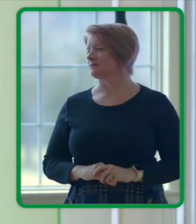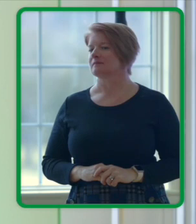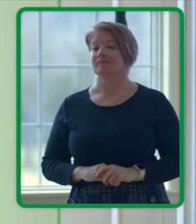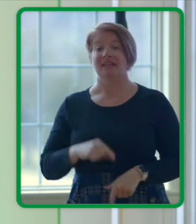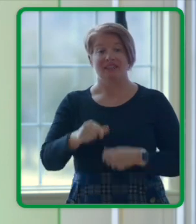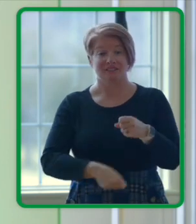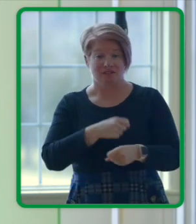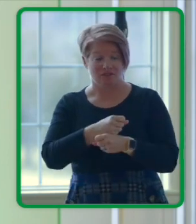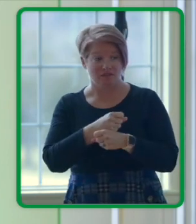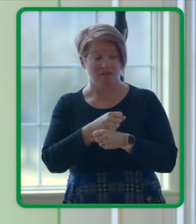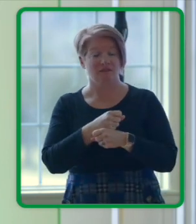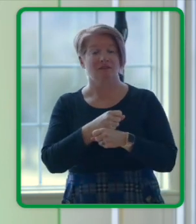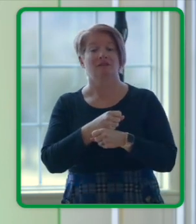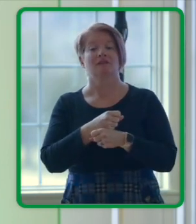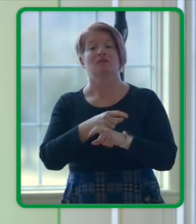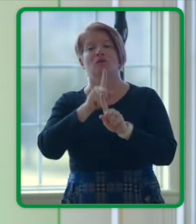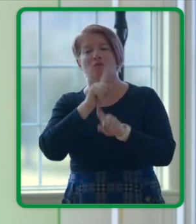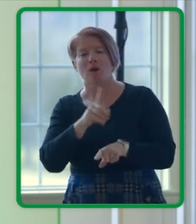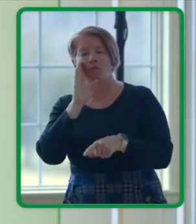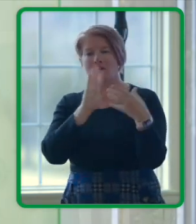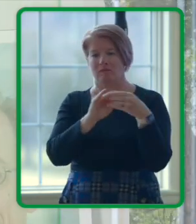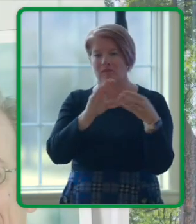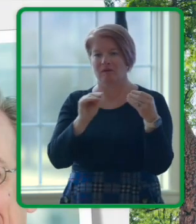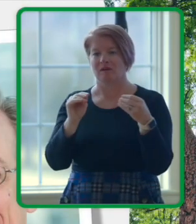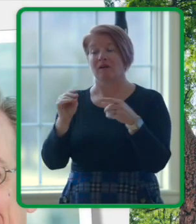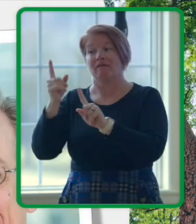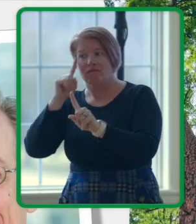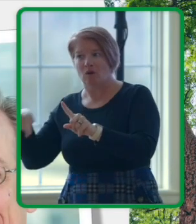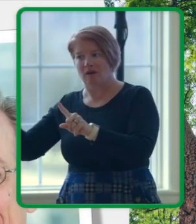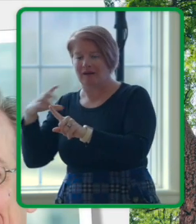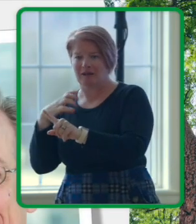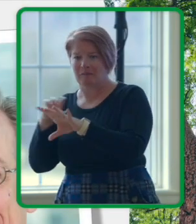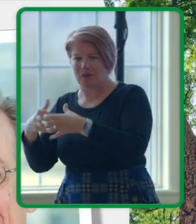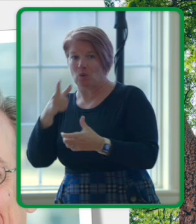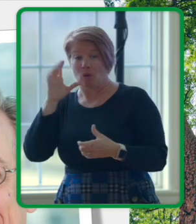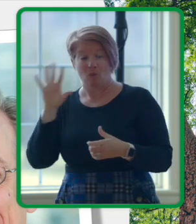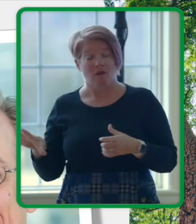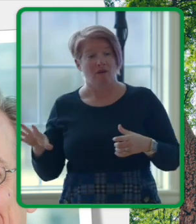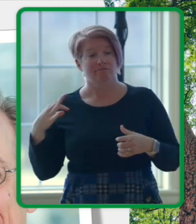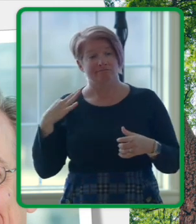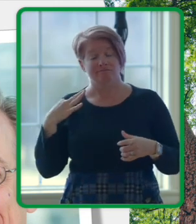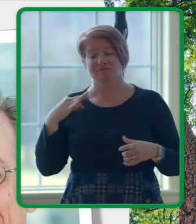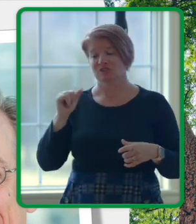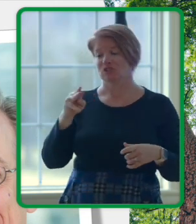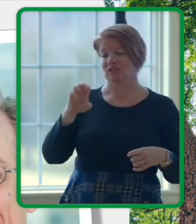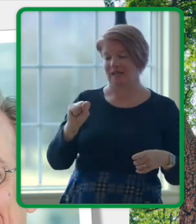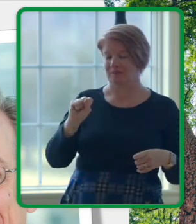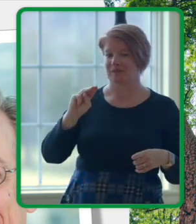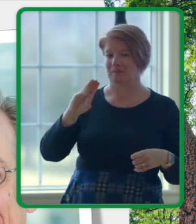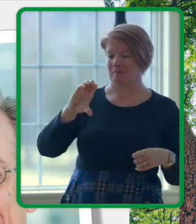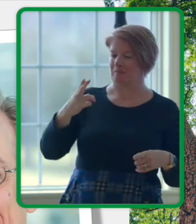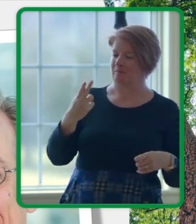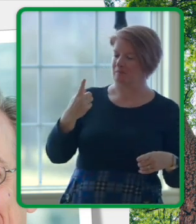This year, the report will be delivered on behalf of the Supervisory Committee by James McGough, a partner at our